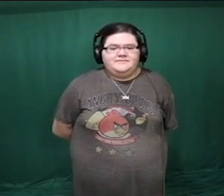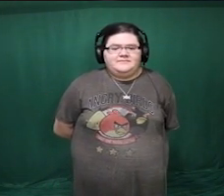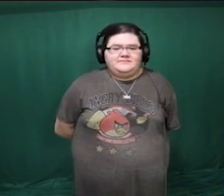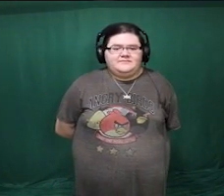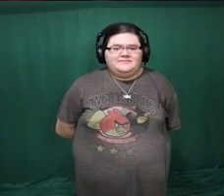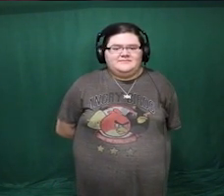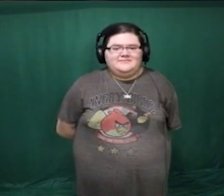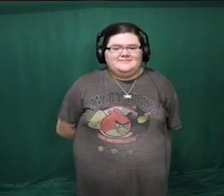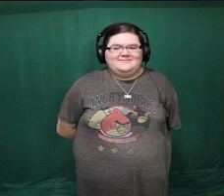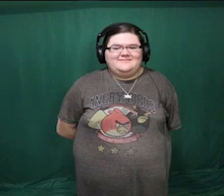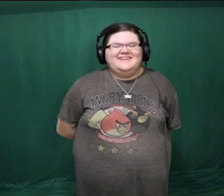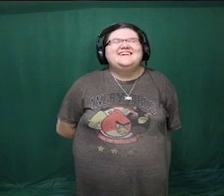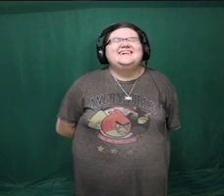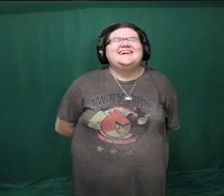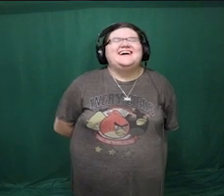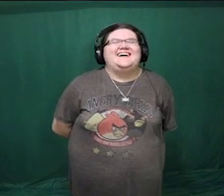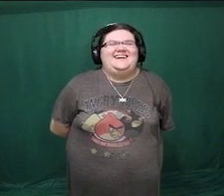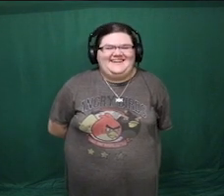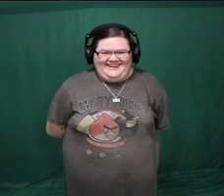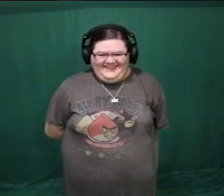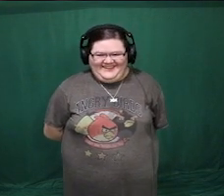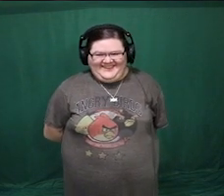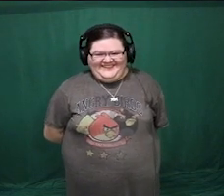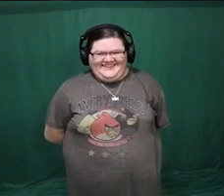Yabba dabba doo!